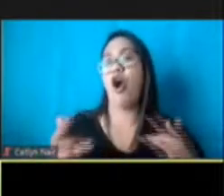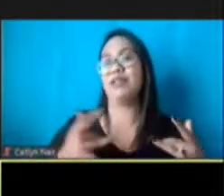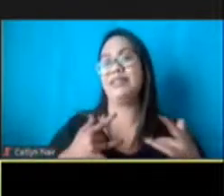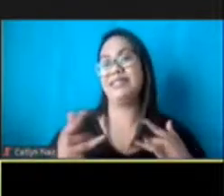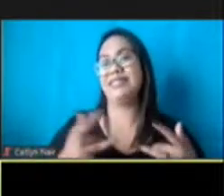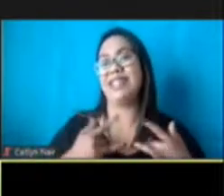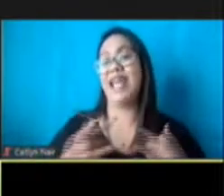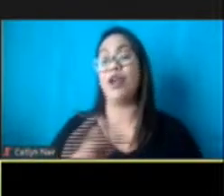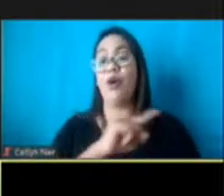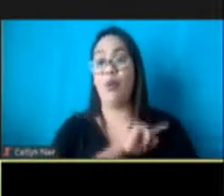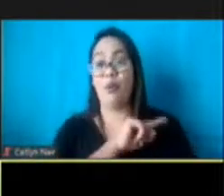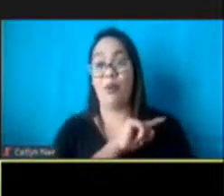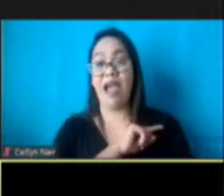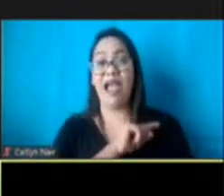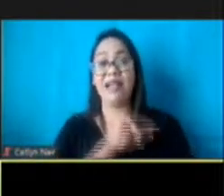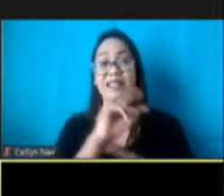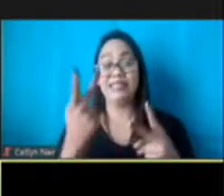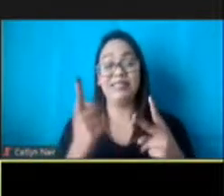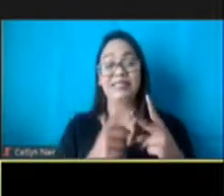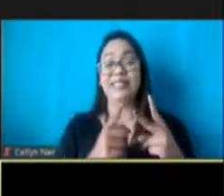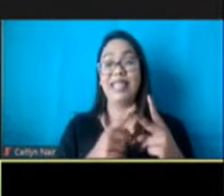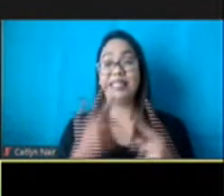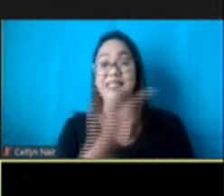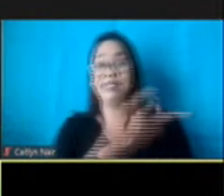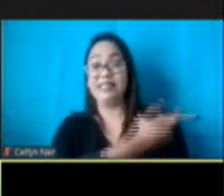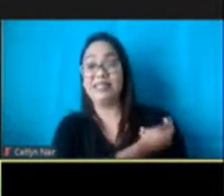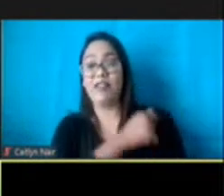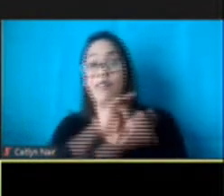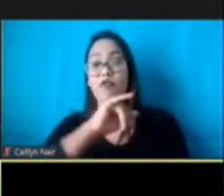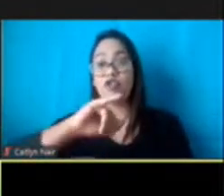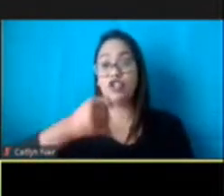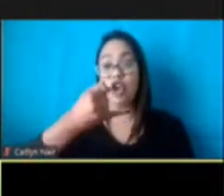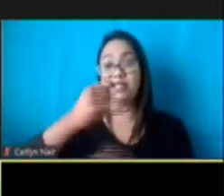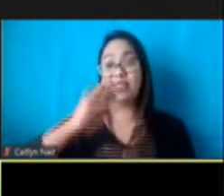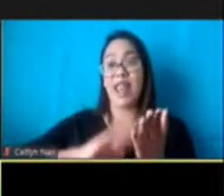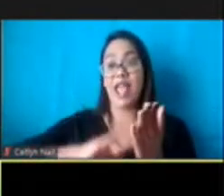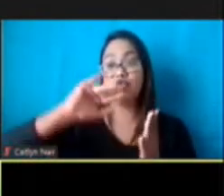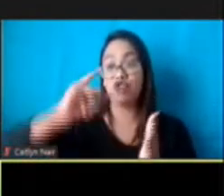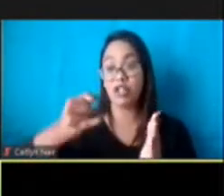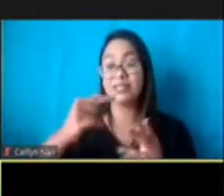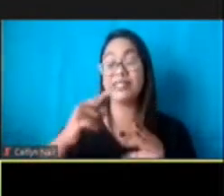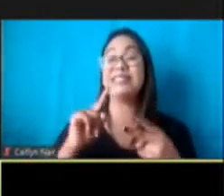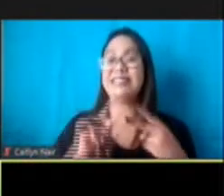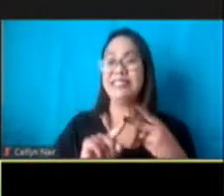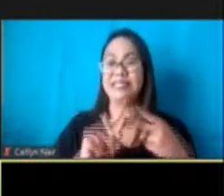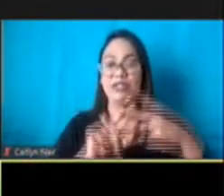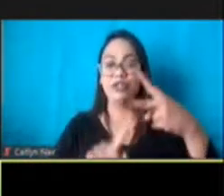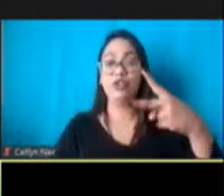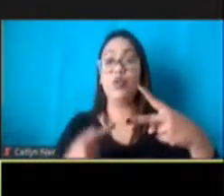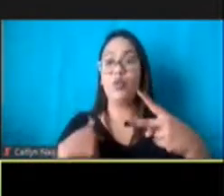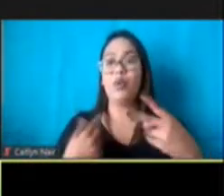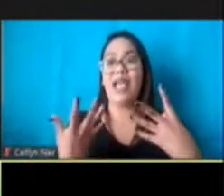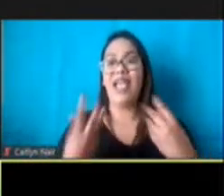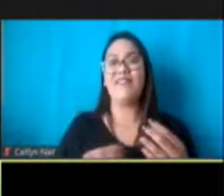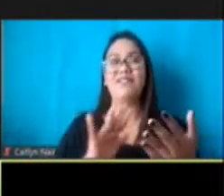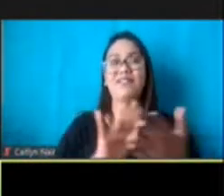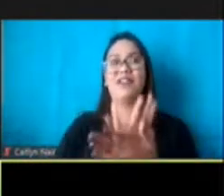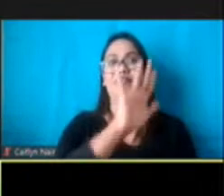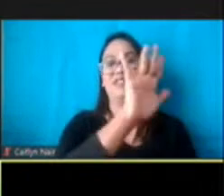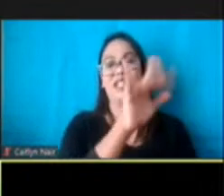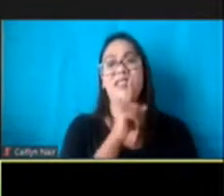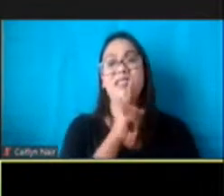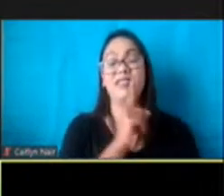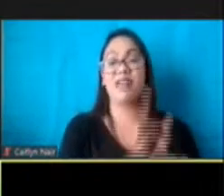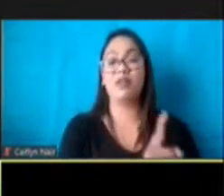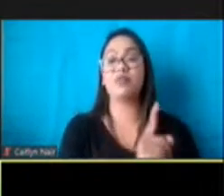of the second dose of J&J, our healthcare workers, we still are sitting with more than 15,000 of them not coming back to